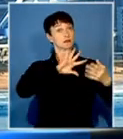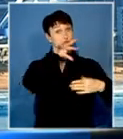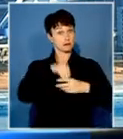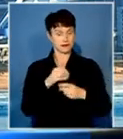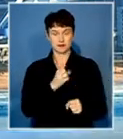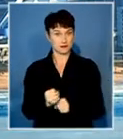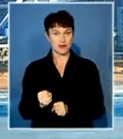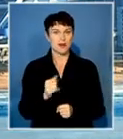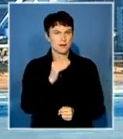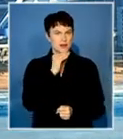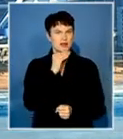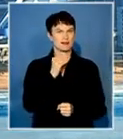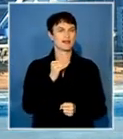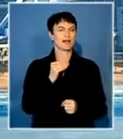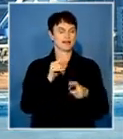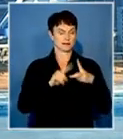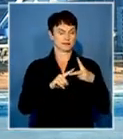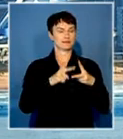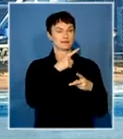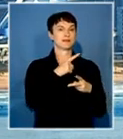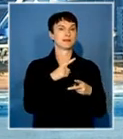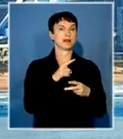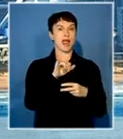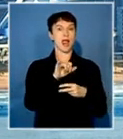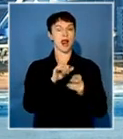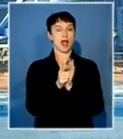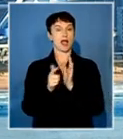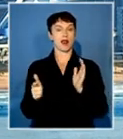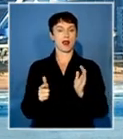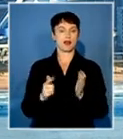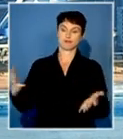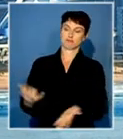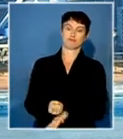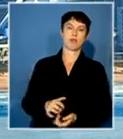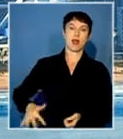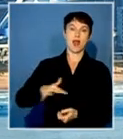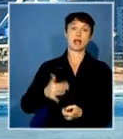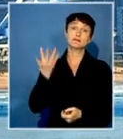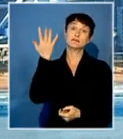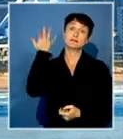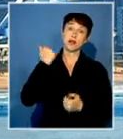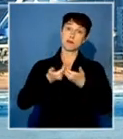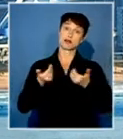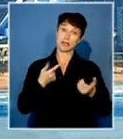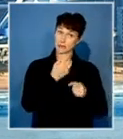the beneficiary of some illegal land seizure in the apartheid days.